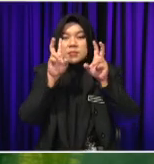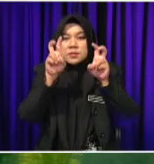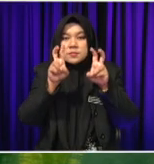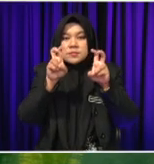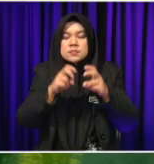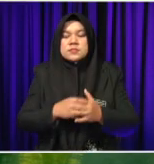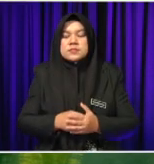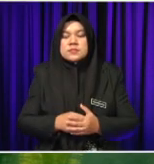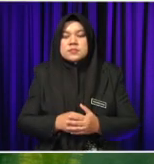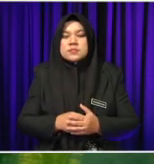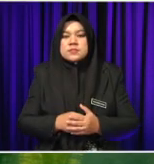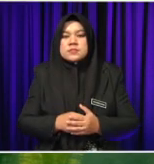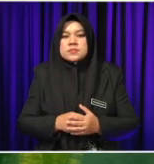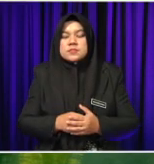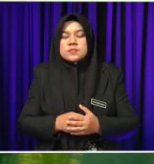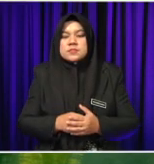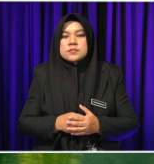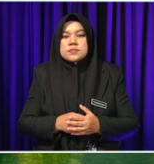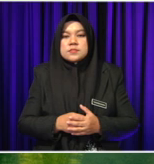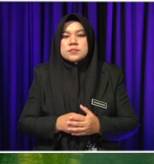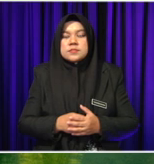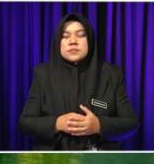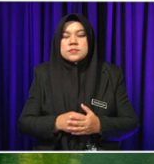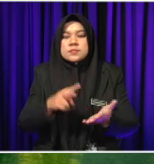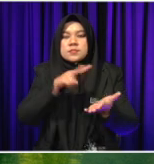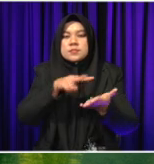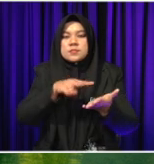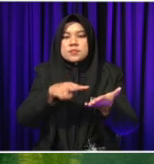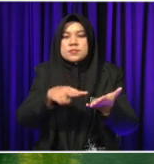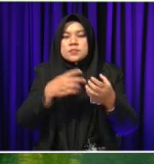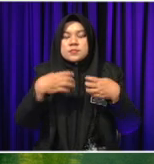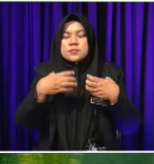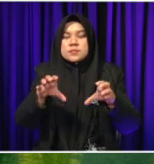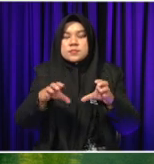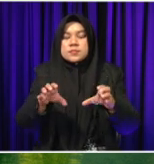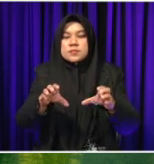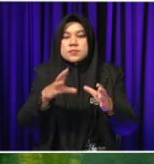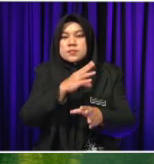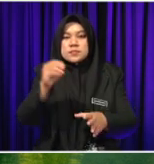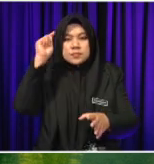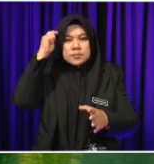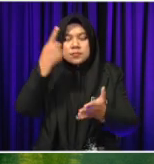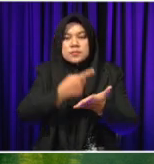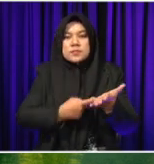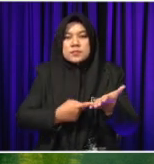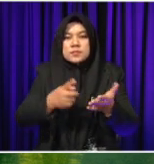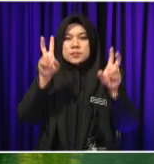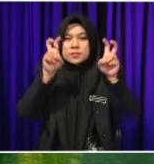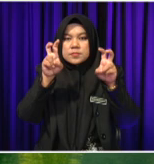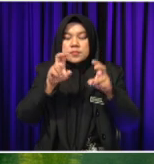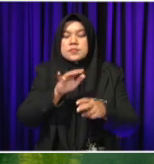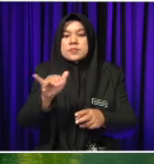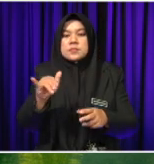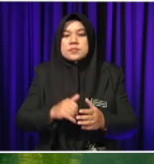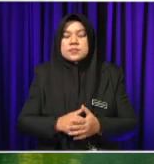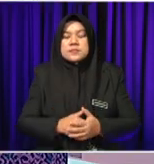poem. Just look and just give a glance and read quickly on the 3 stanzas that you see on the screen. Now what can be